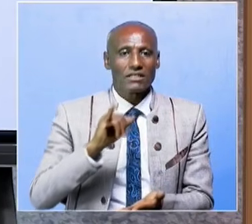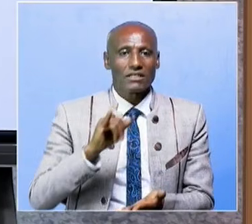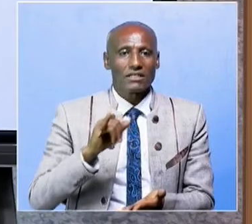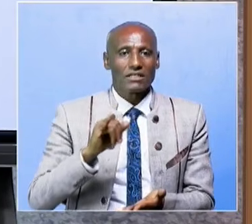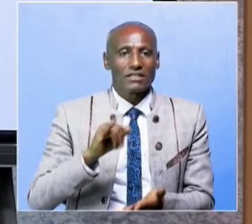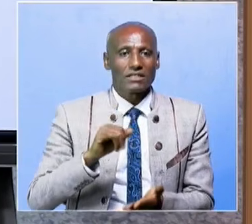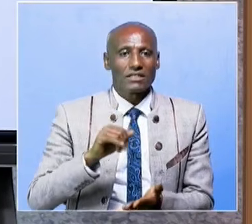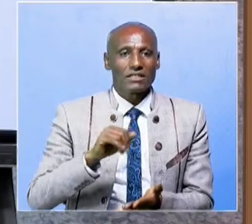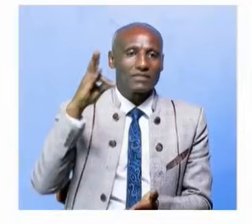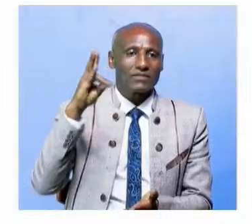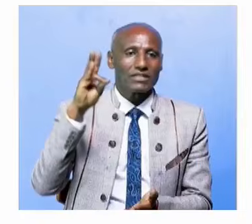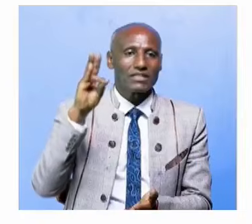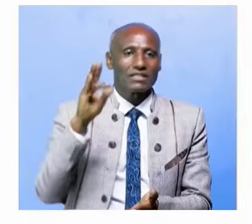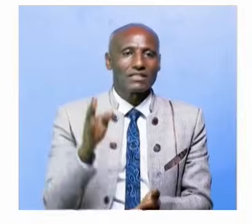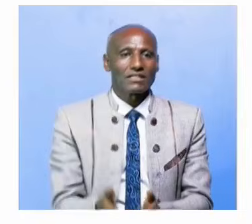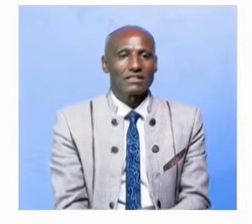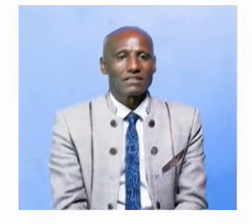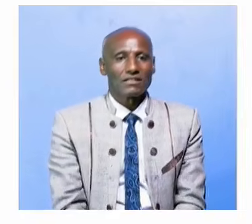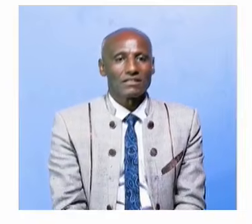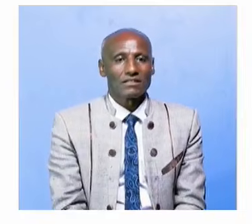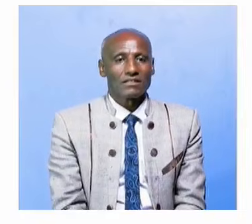lesson 17.